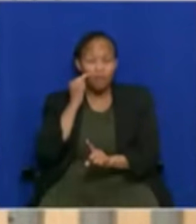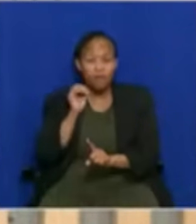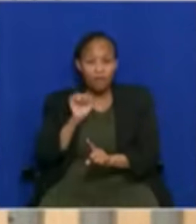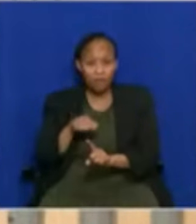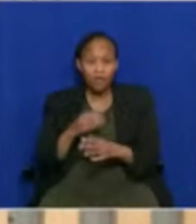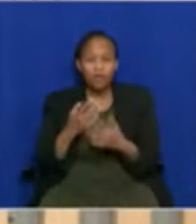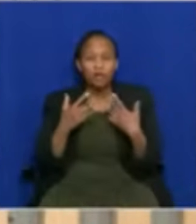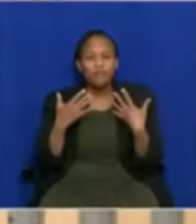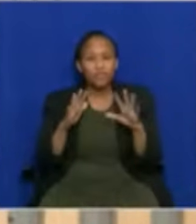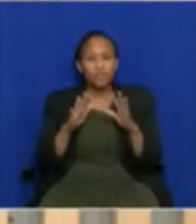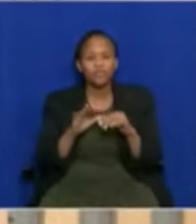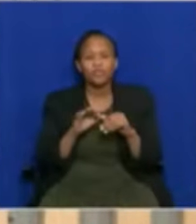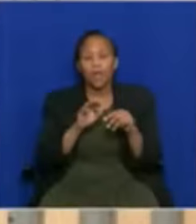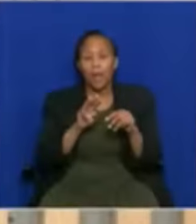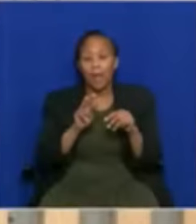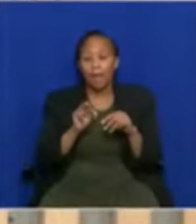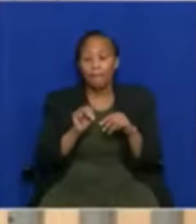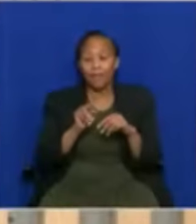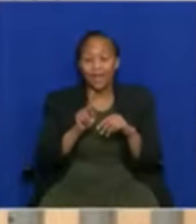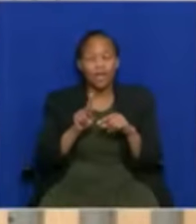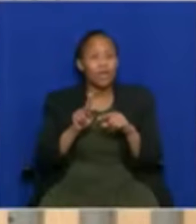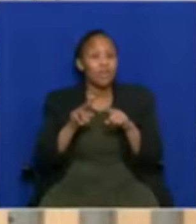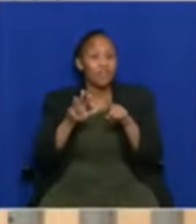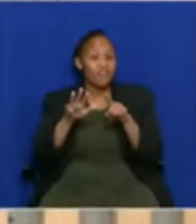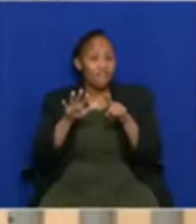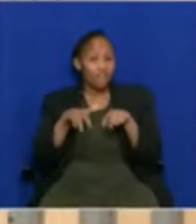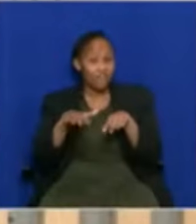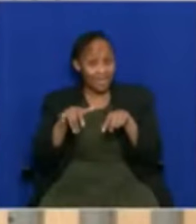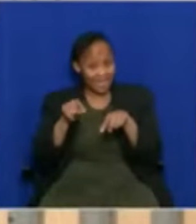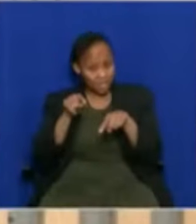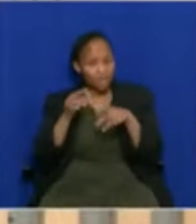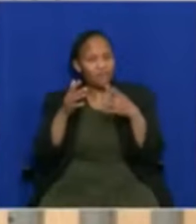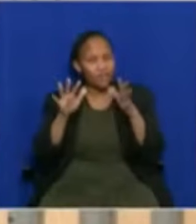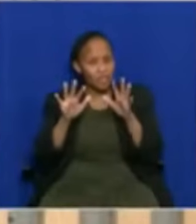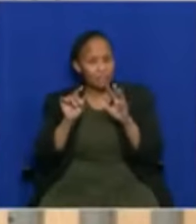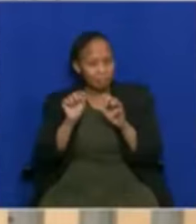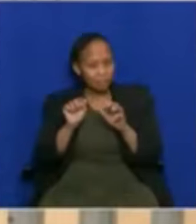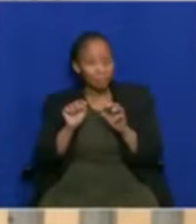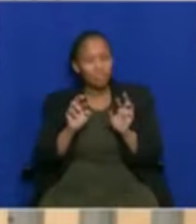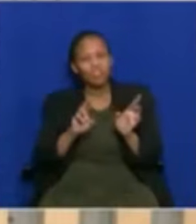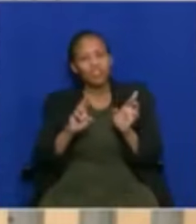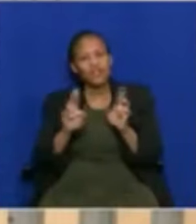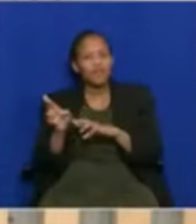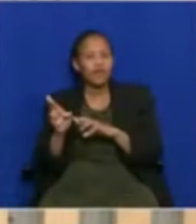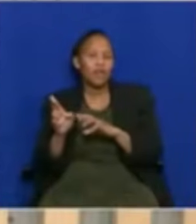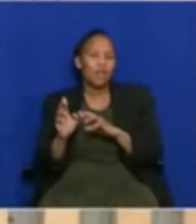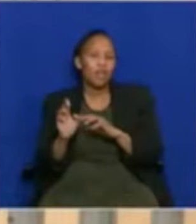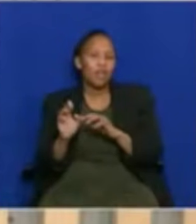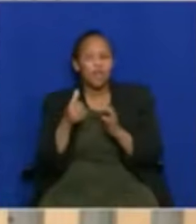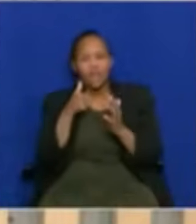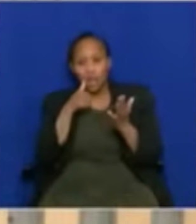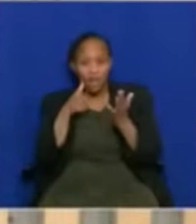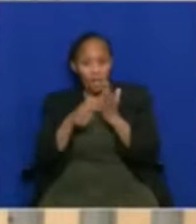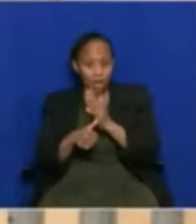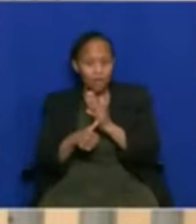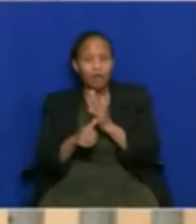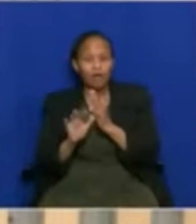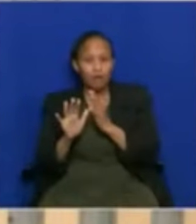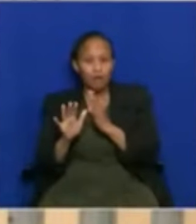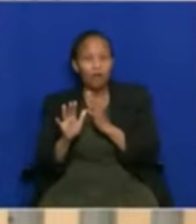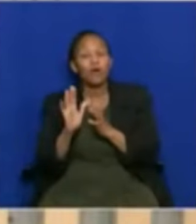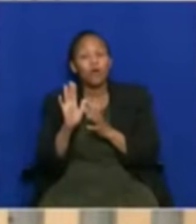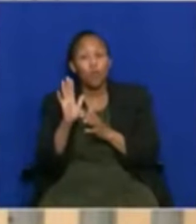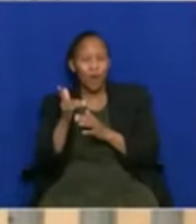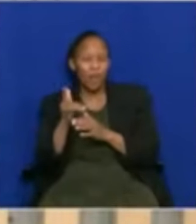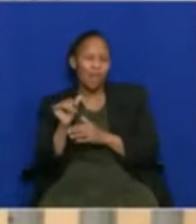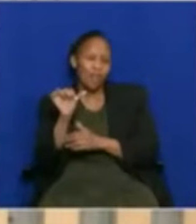is that referral letter, quote unquote. We'll come back to it in a different context, but for the moment, at least